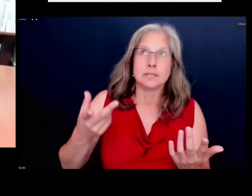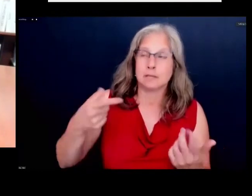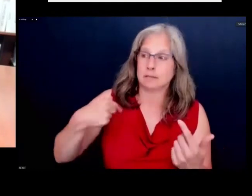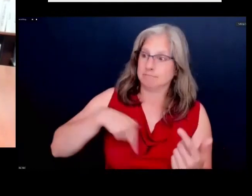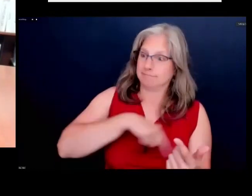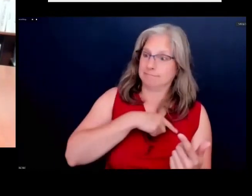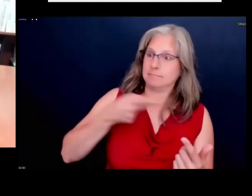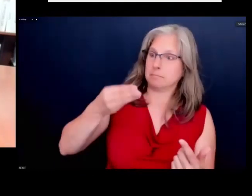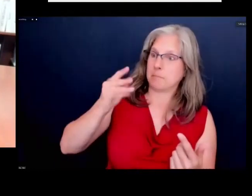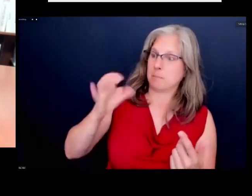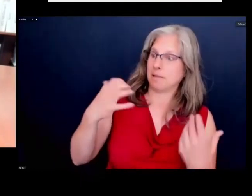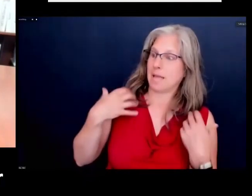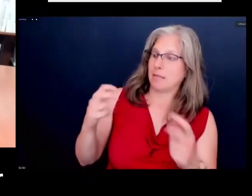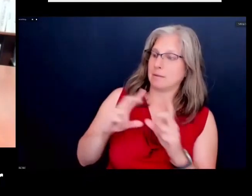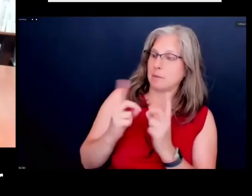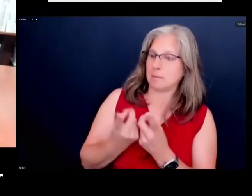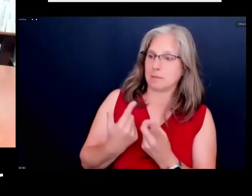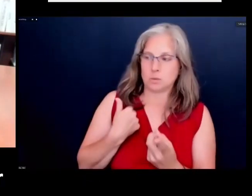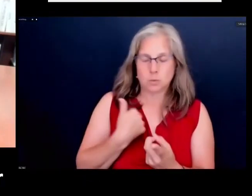the public health department,